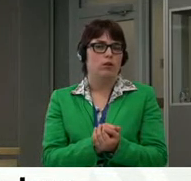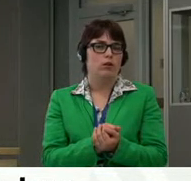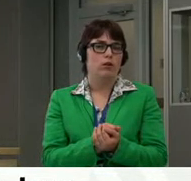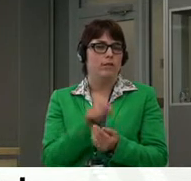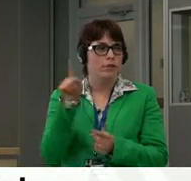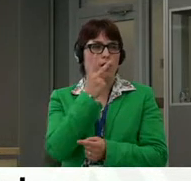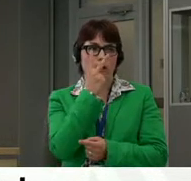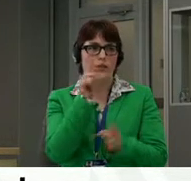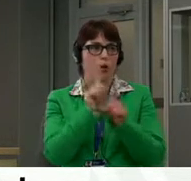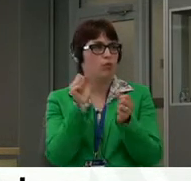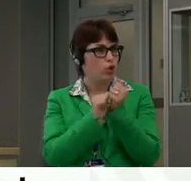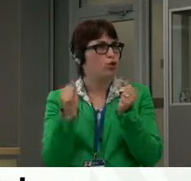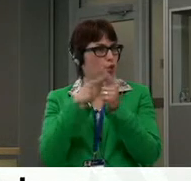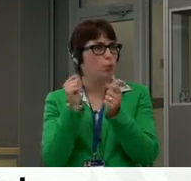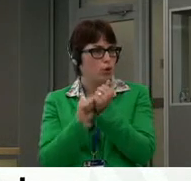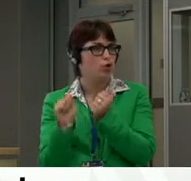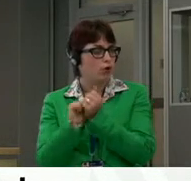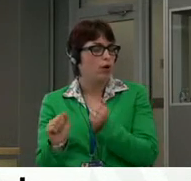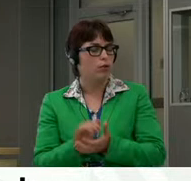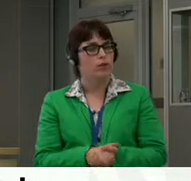illiteracy, unemployment,